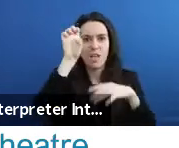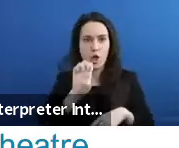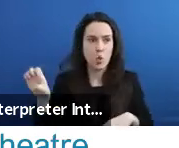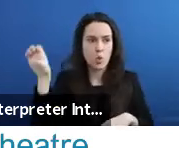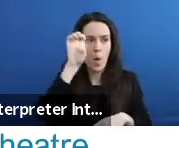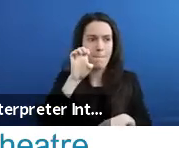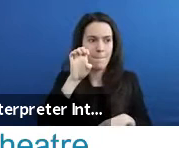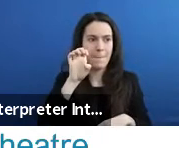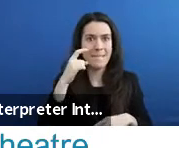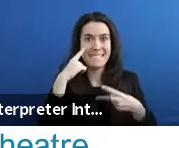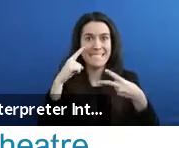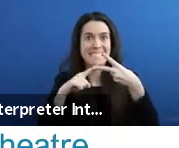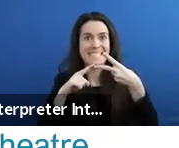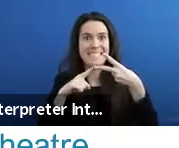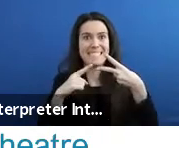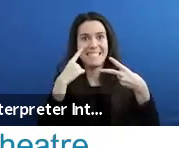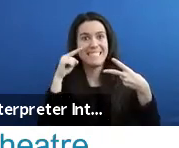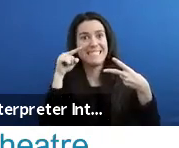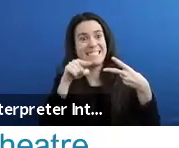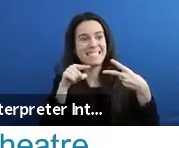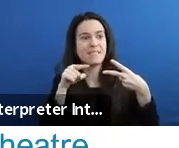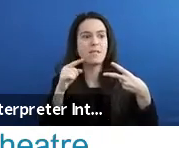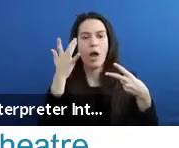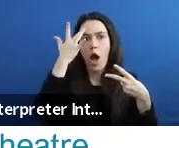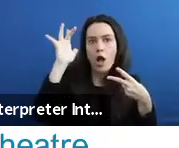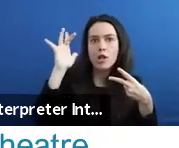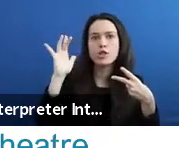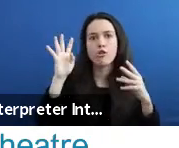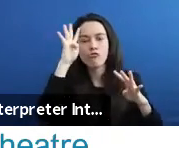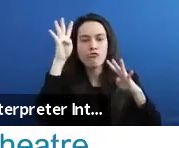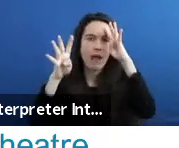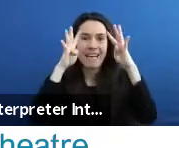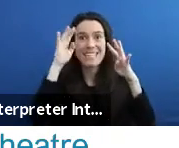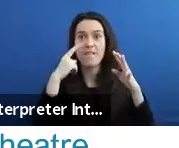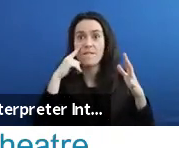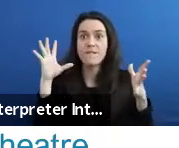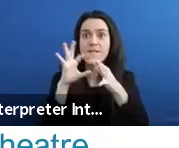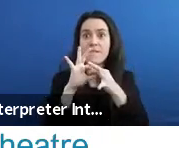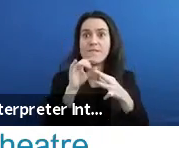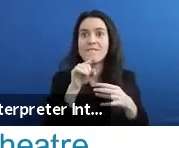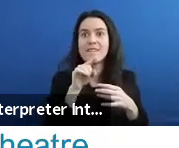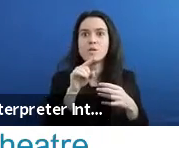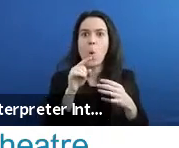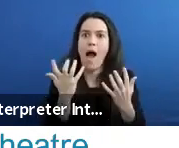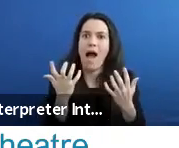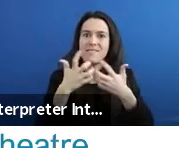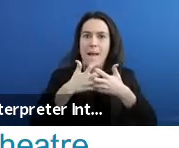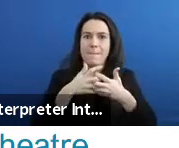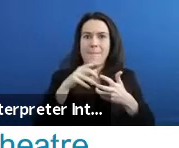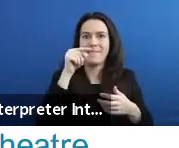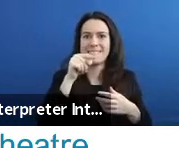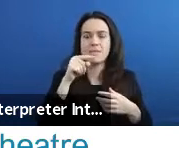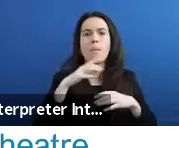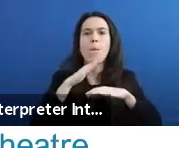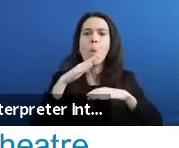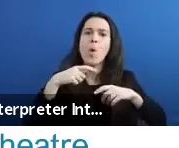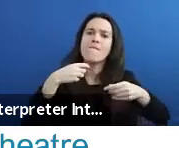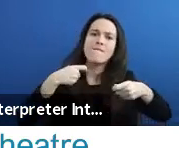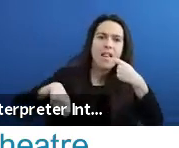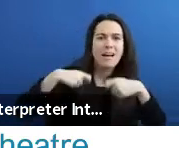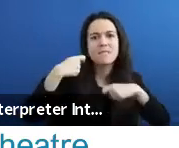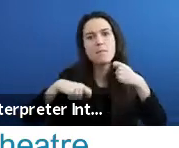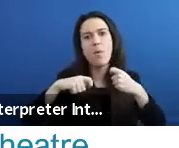the CCS, the Cultural and Creative Sector Guarantee Facility, that is going to adapt as well and be more flexible and accessible